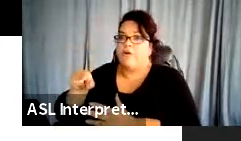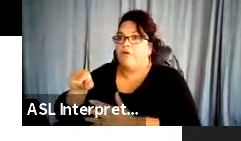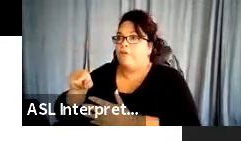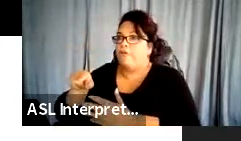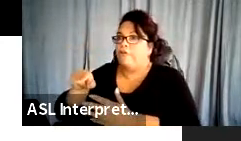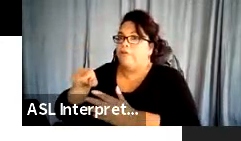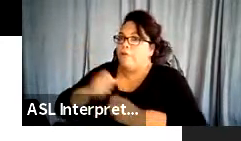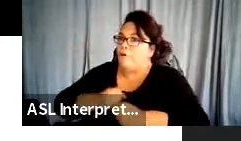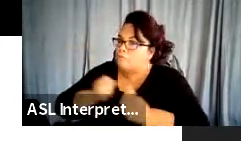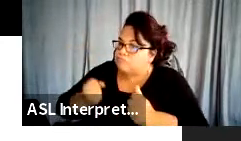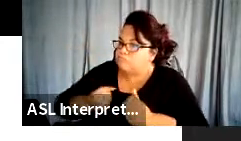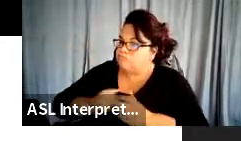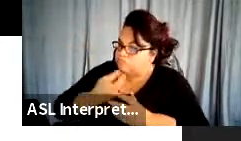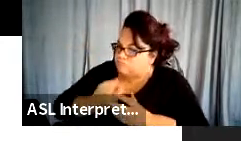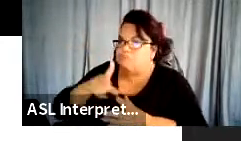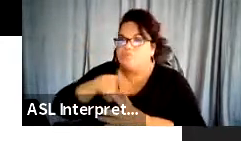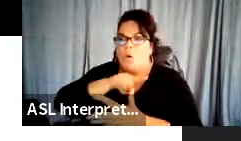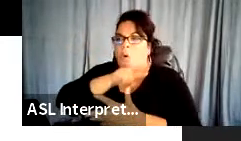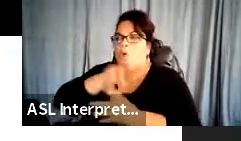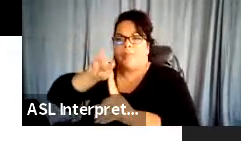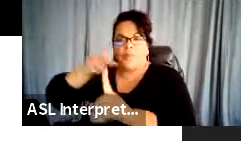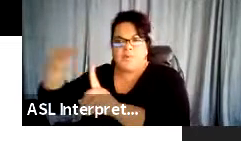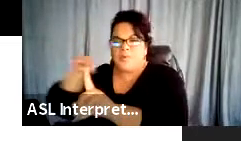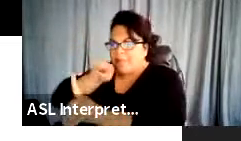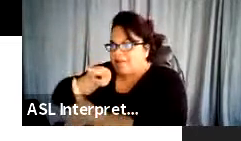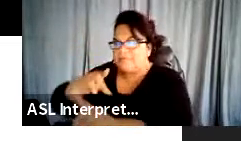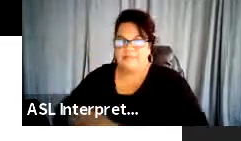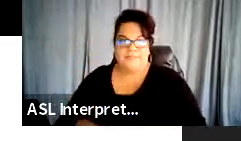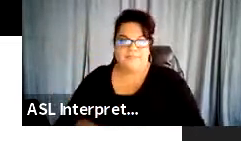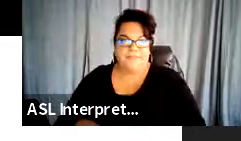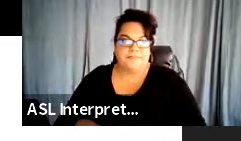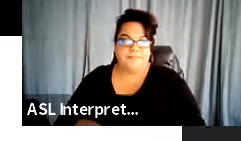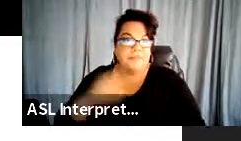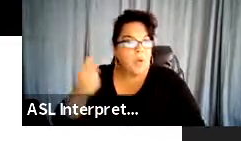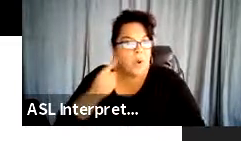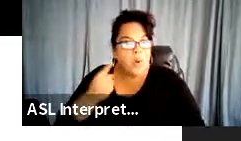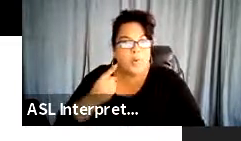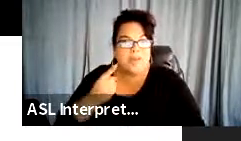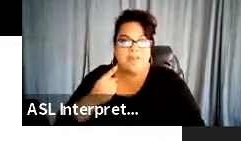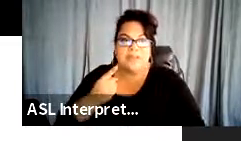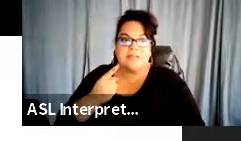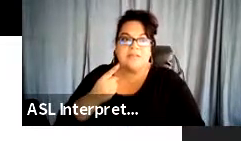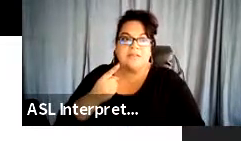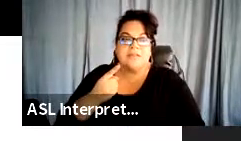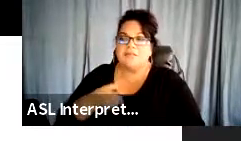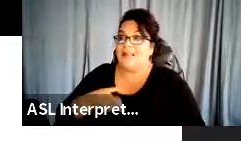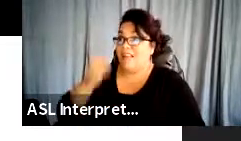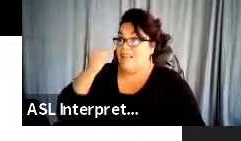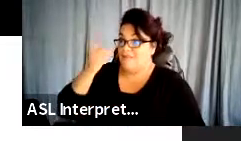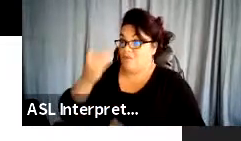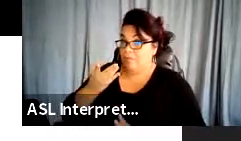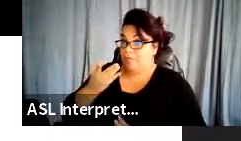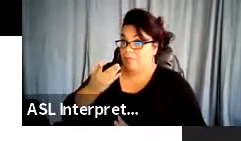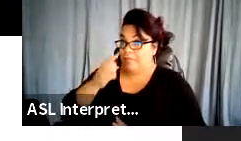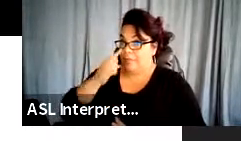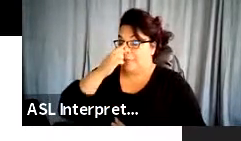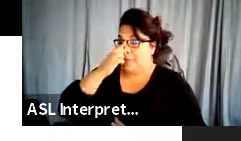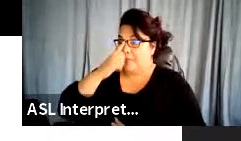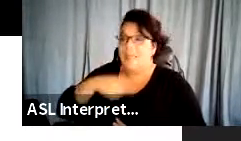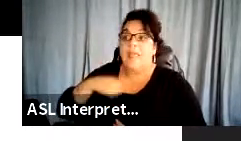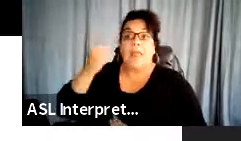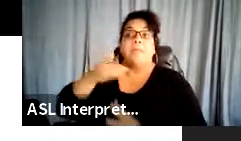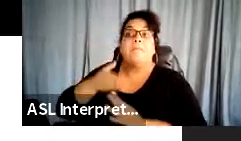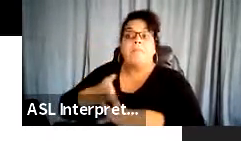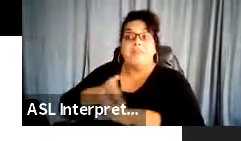and their differing points of view. Always get explicit verbal consent before taking someone's photo